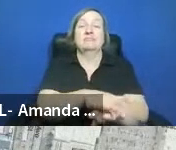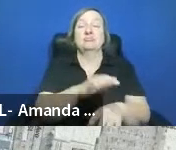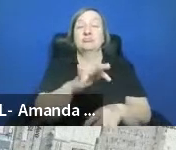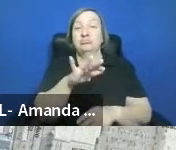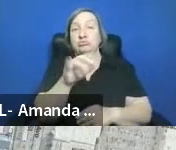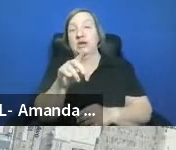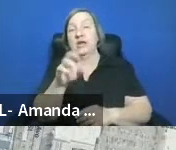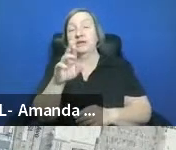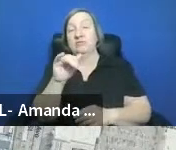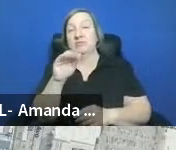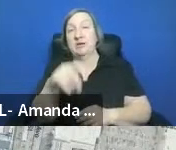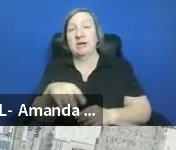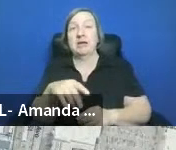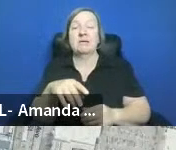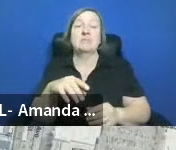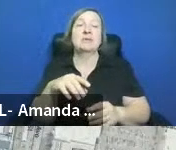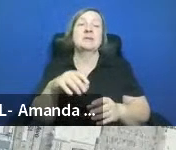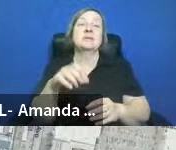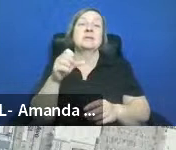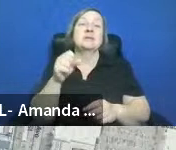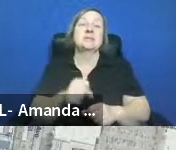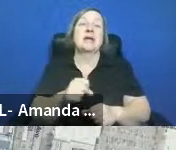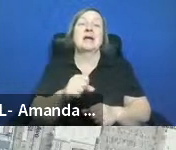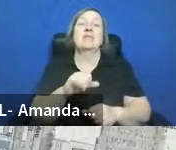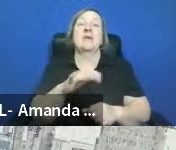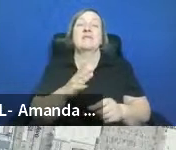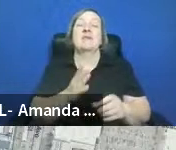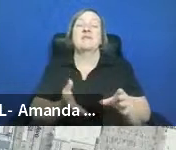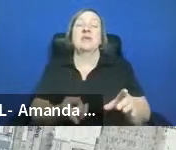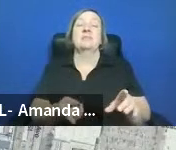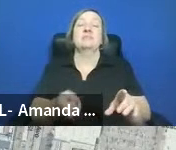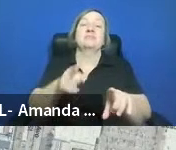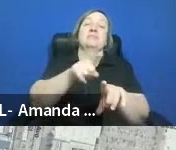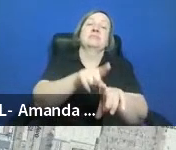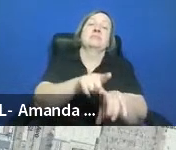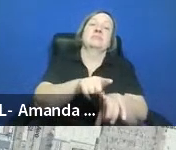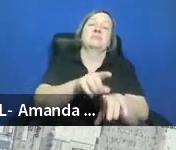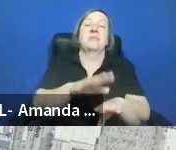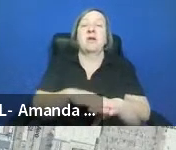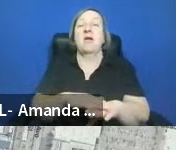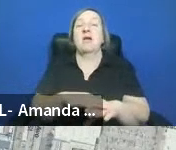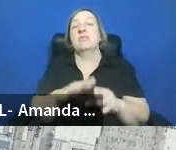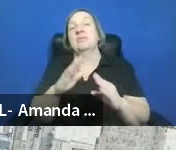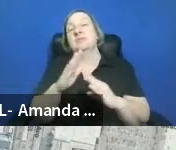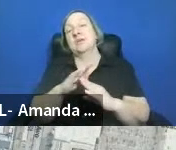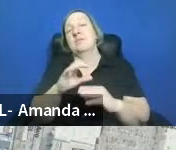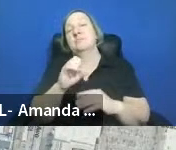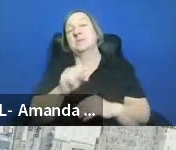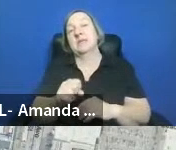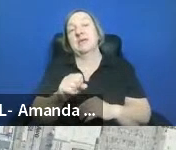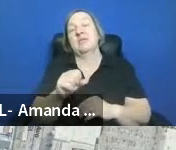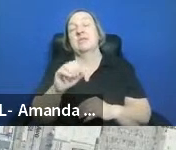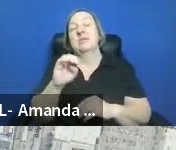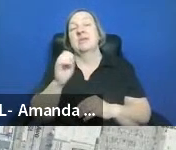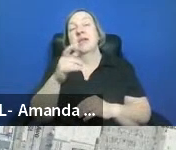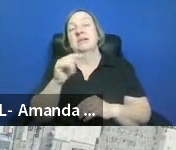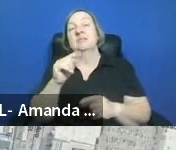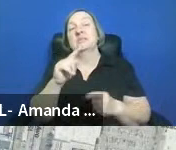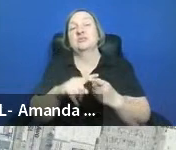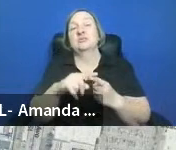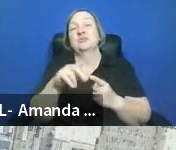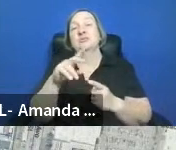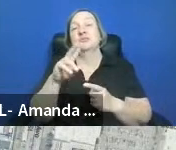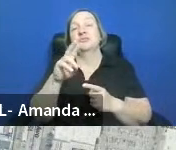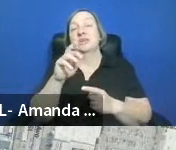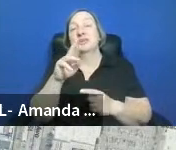Drive to go southbound I-5. That braids over the top of the existing southbound exit to Victory Boulevard and Denver